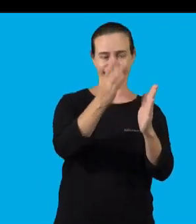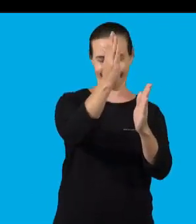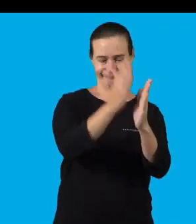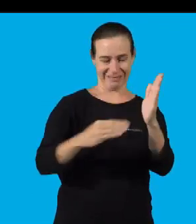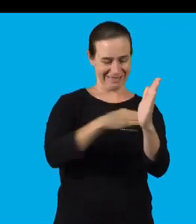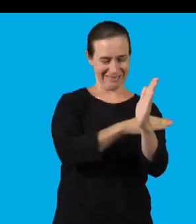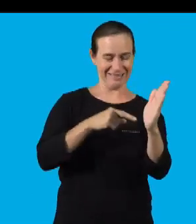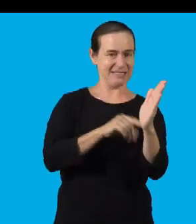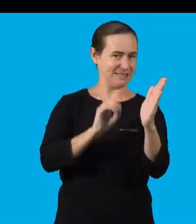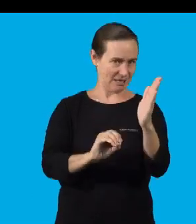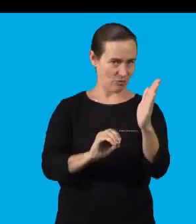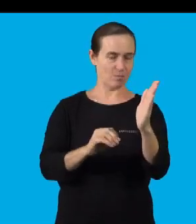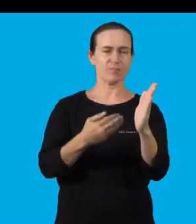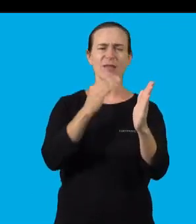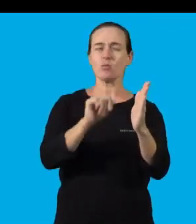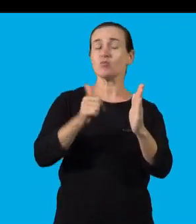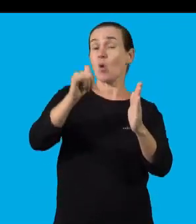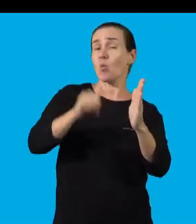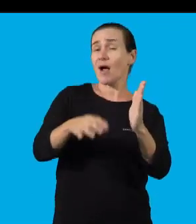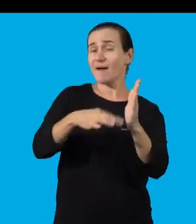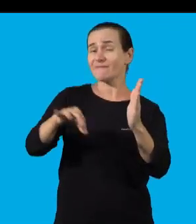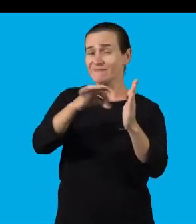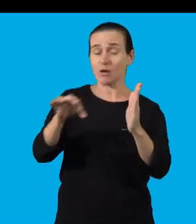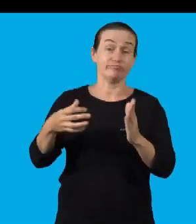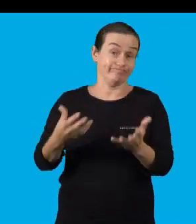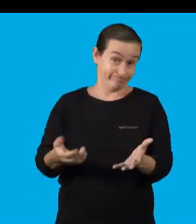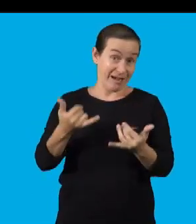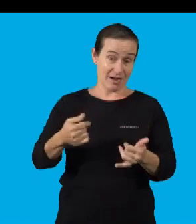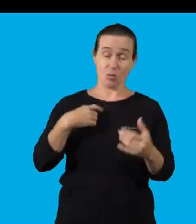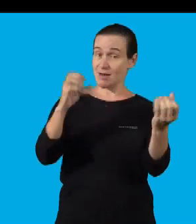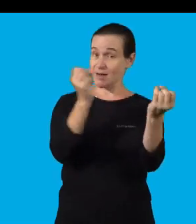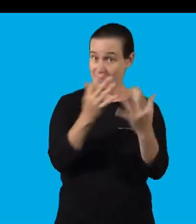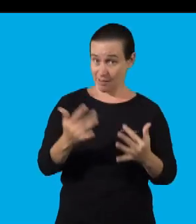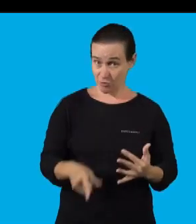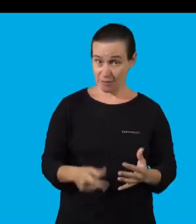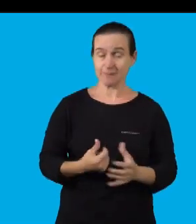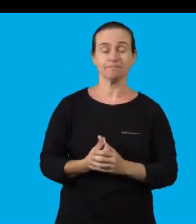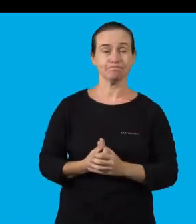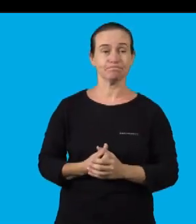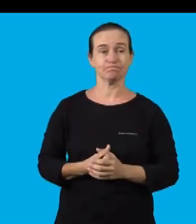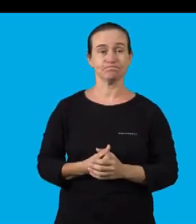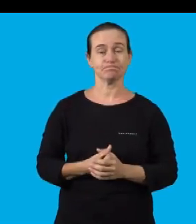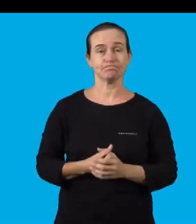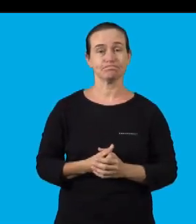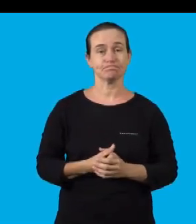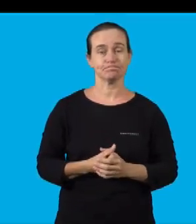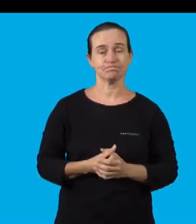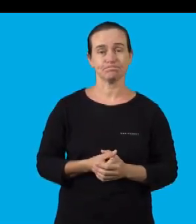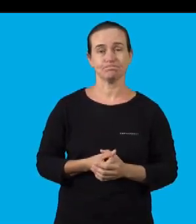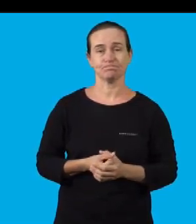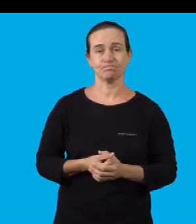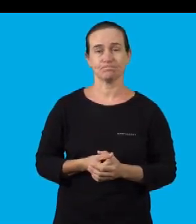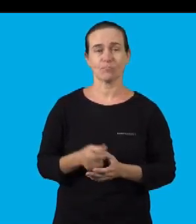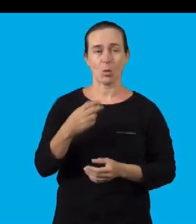is equals to 0. What about the y value? Well, we are going to go and we are going to calculate that. Of course, we are going to